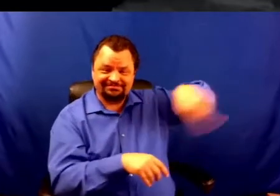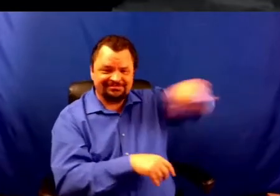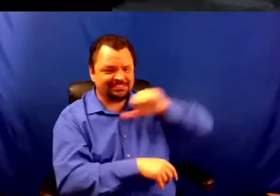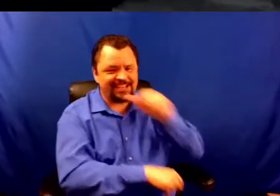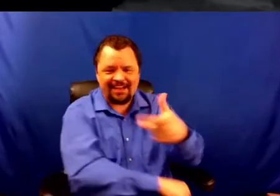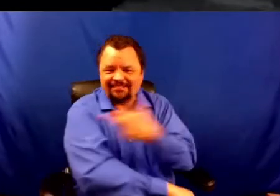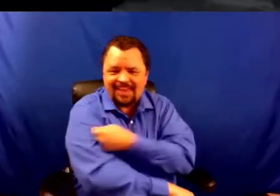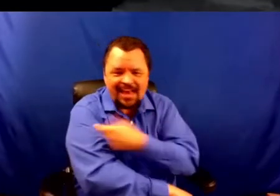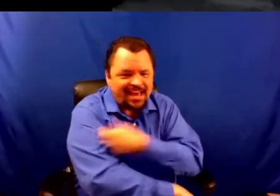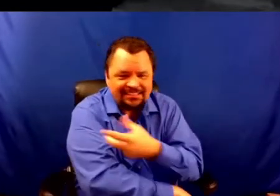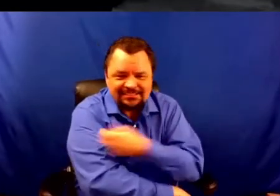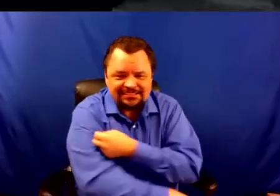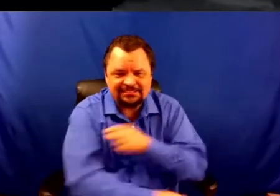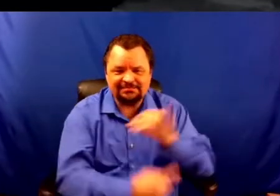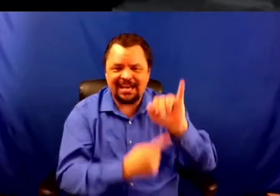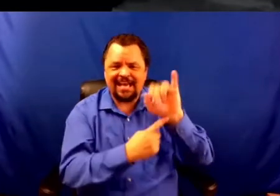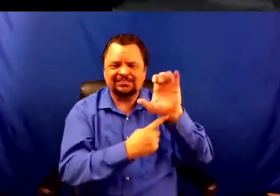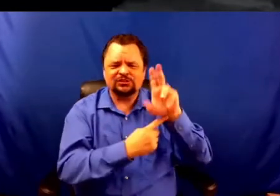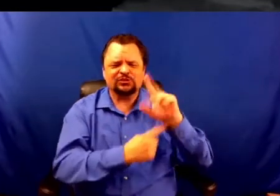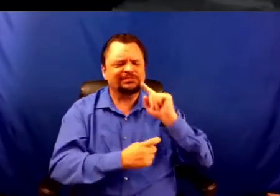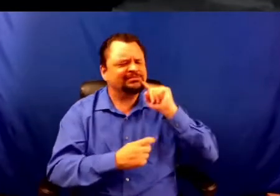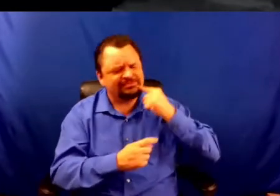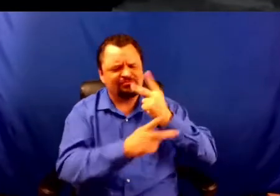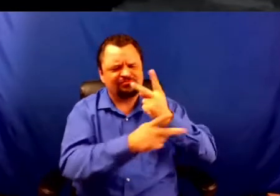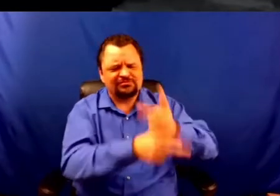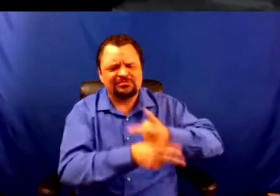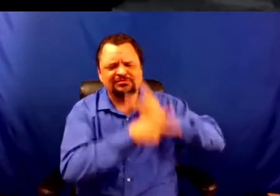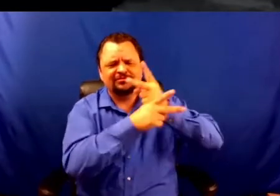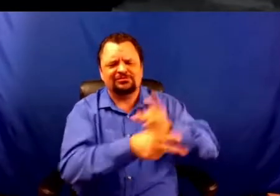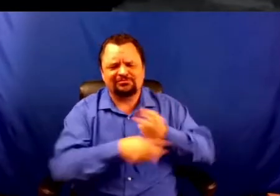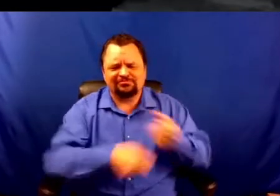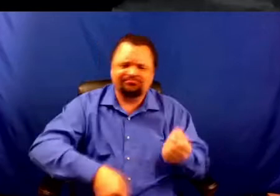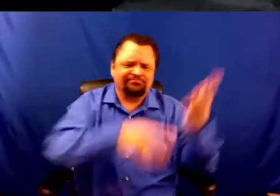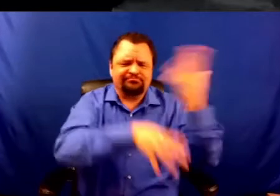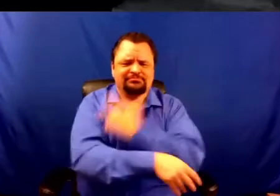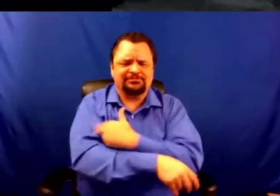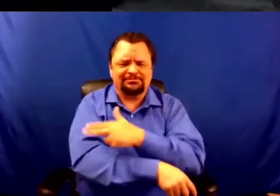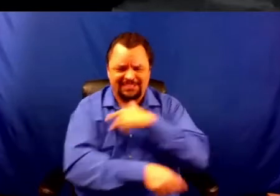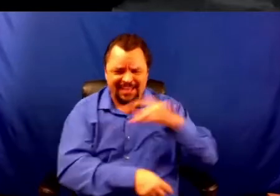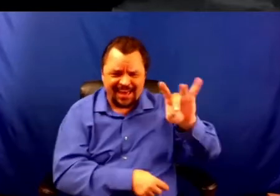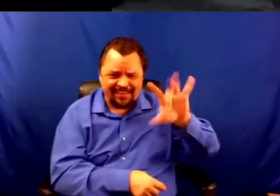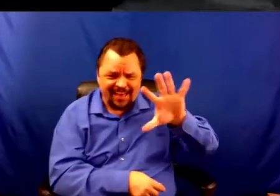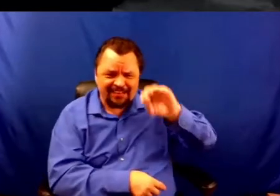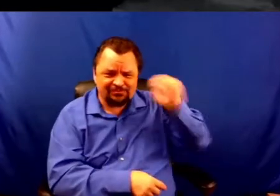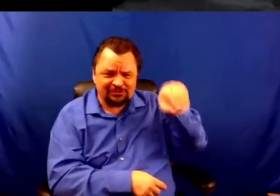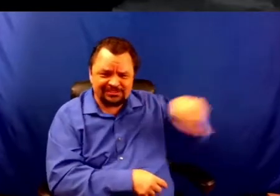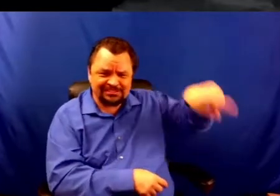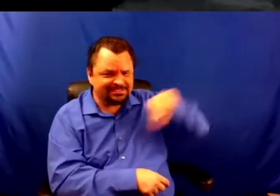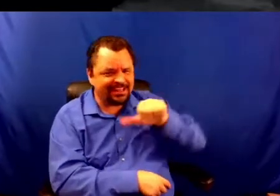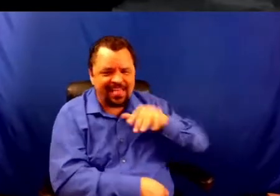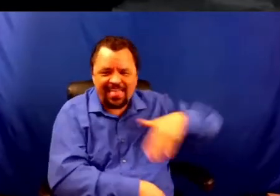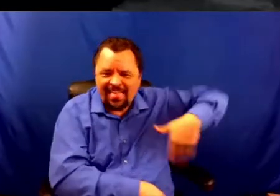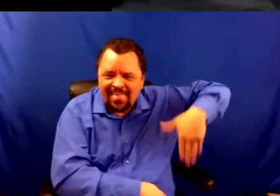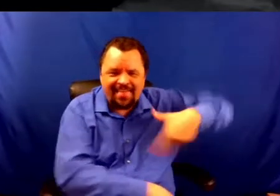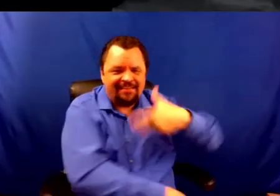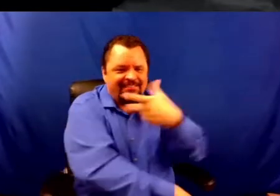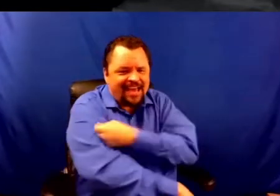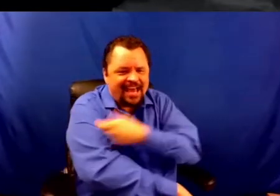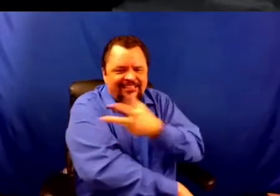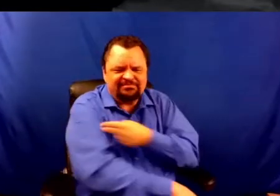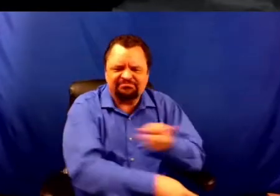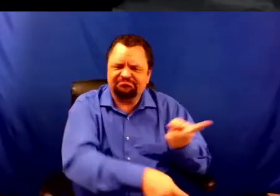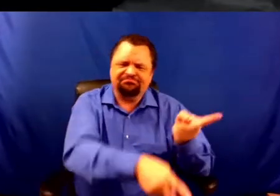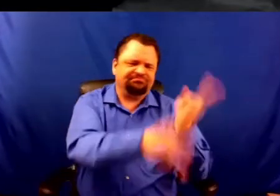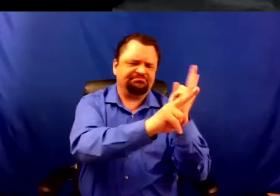care, you don't want to be in the ICU. 95% of those patients are unvaccinated. And so you talk about the stress on the